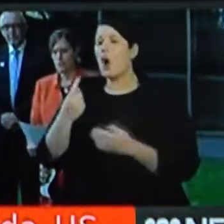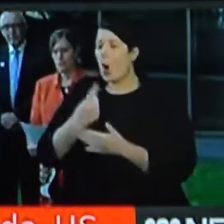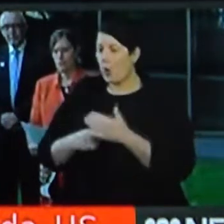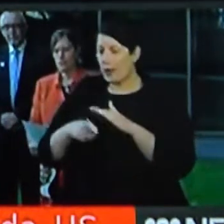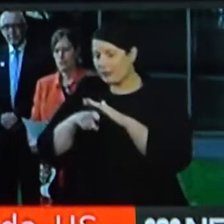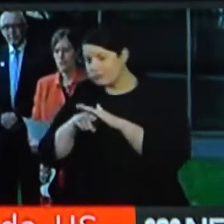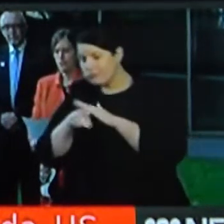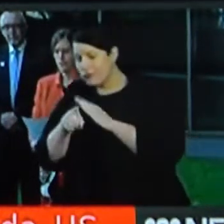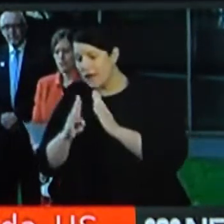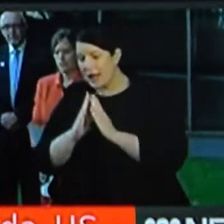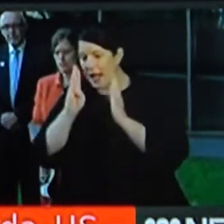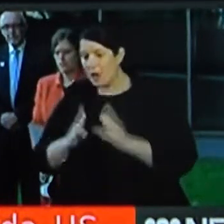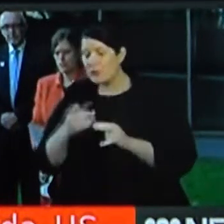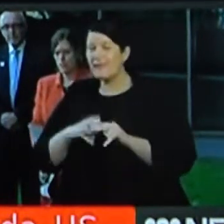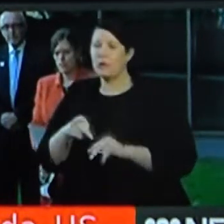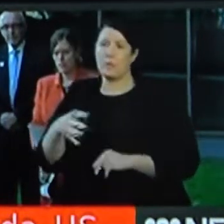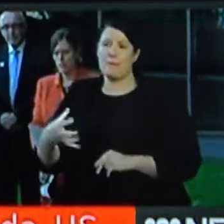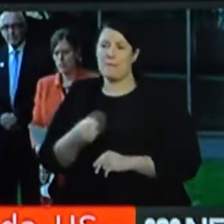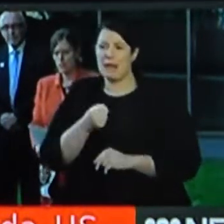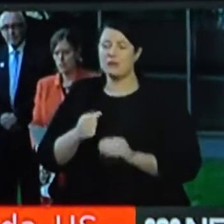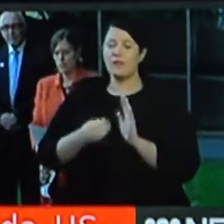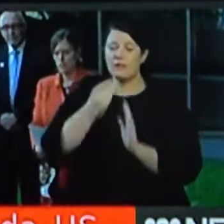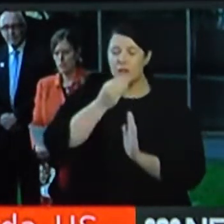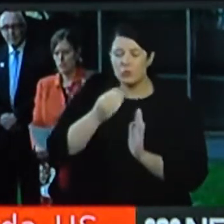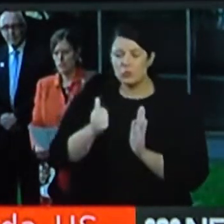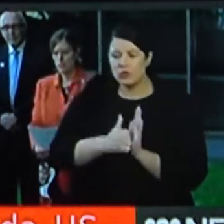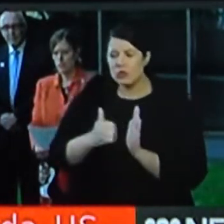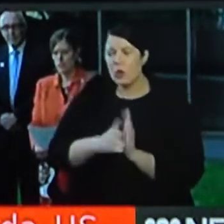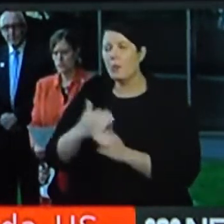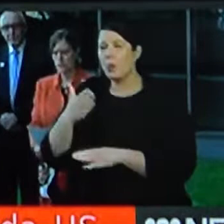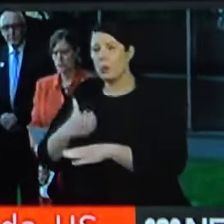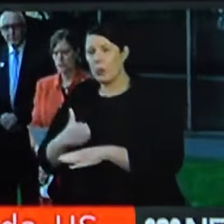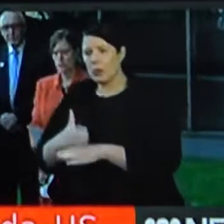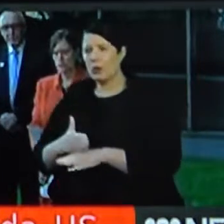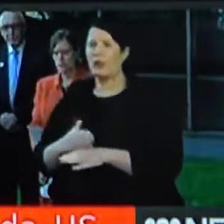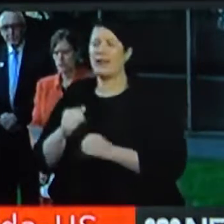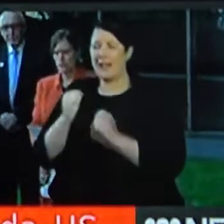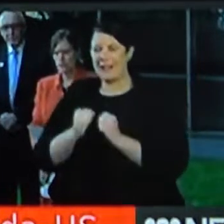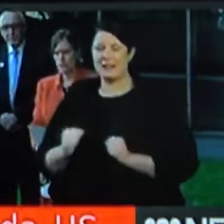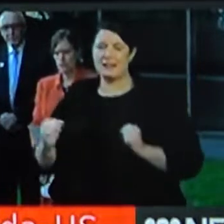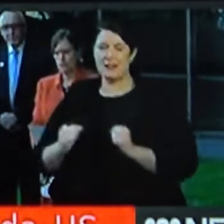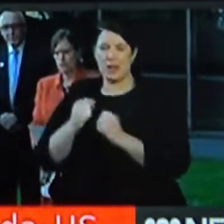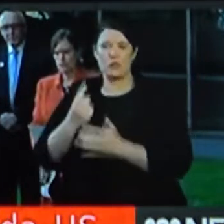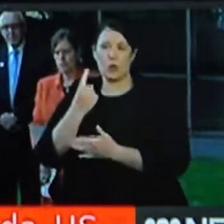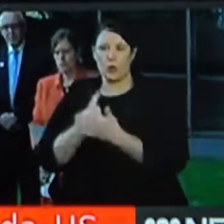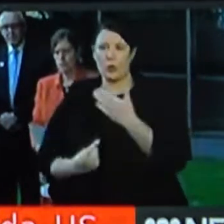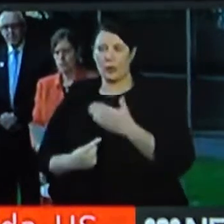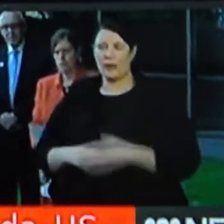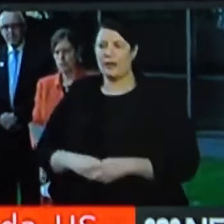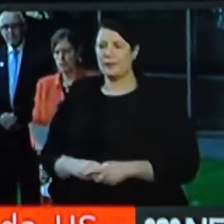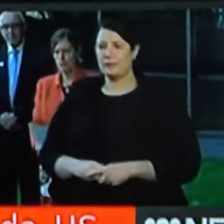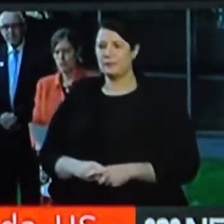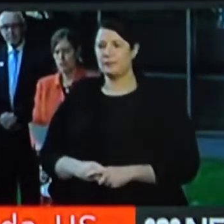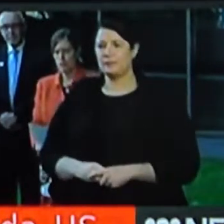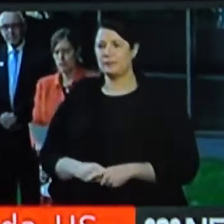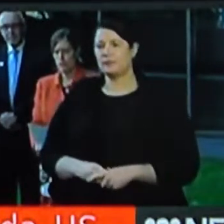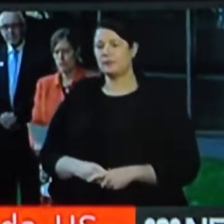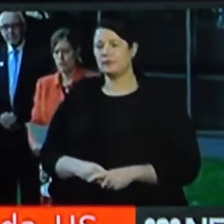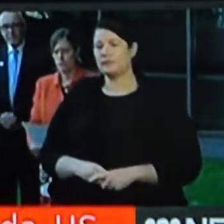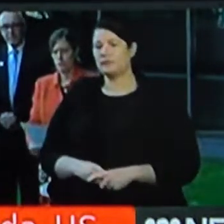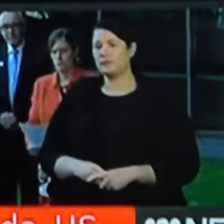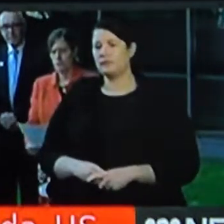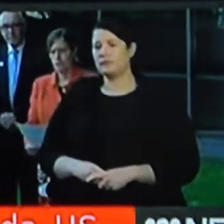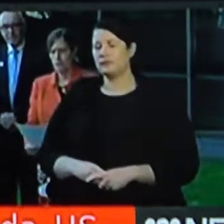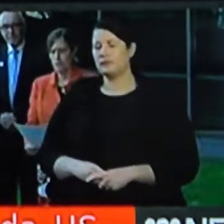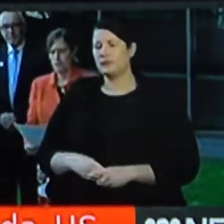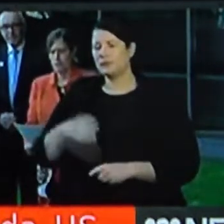we outlined earlier in the week. And again, I want to thank everybody for that. I also want to talk about the length of time. A lot of people are wondering, how long